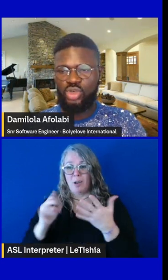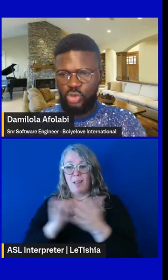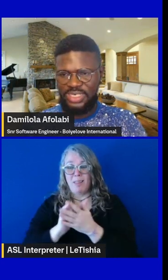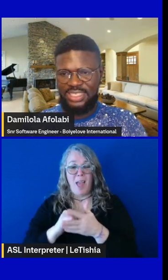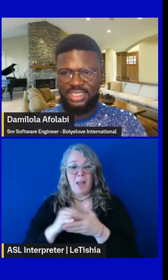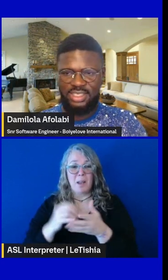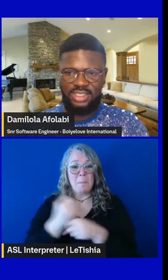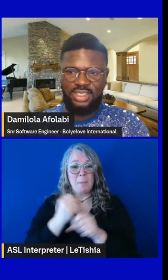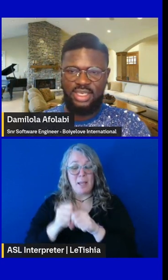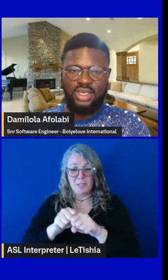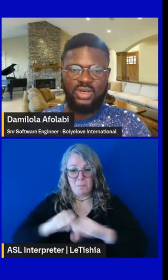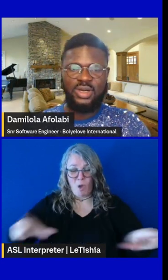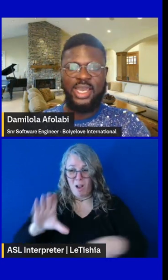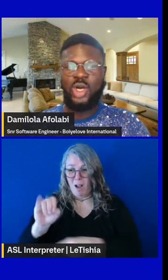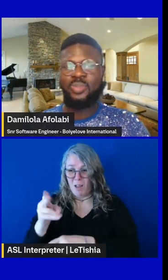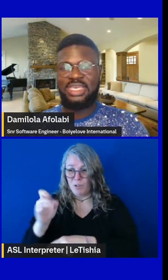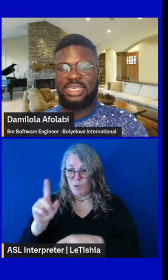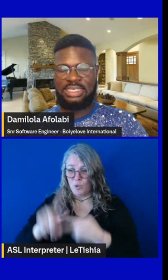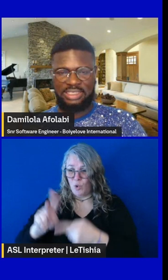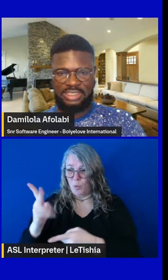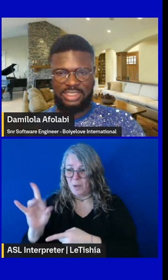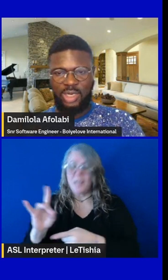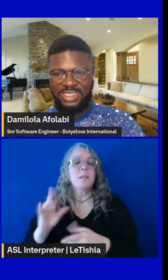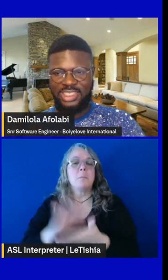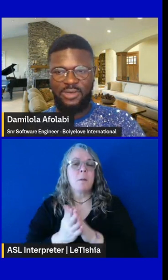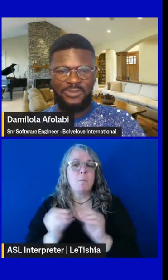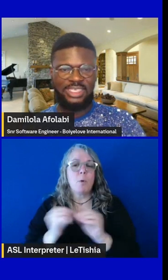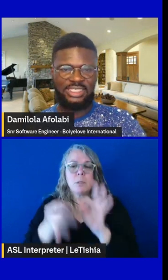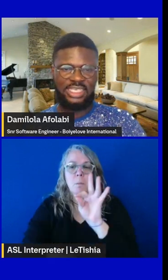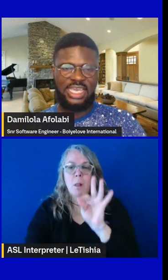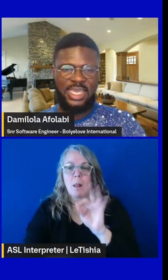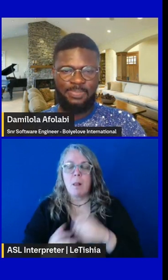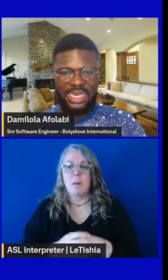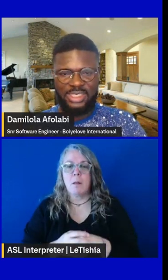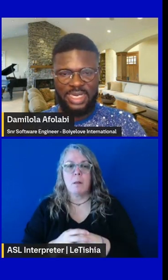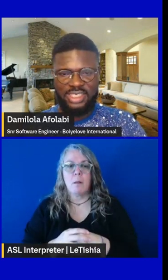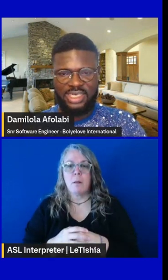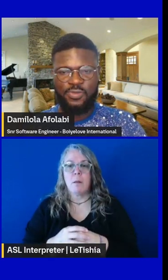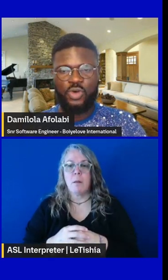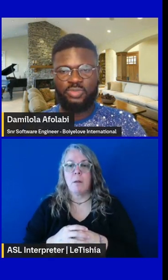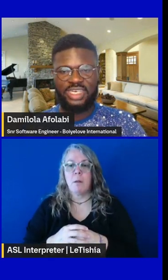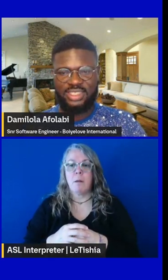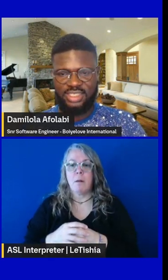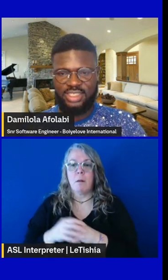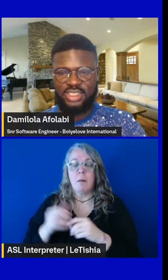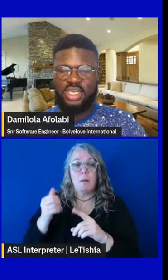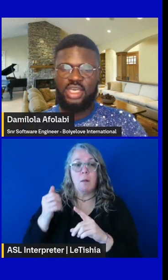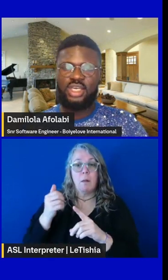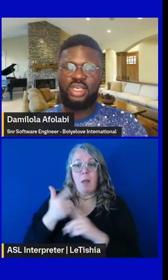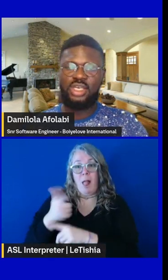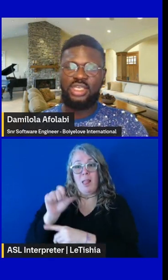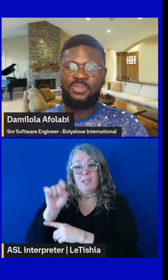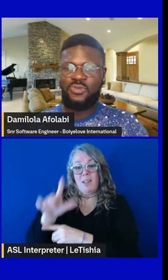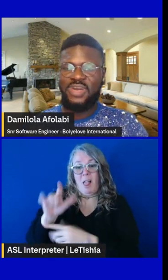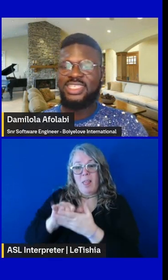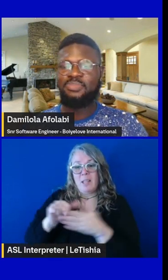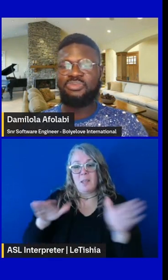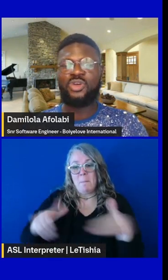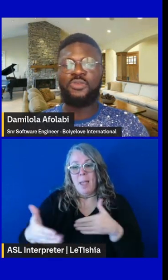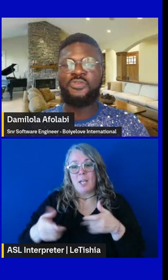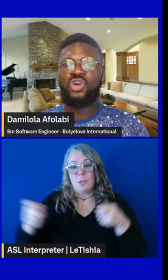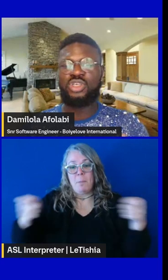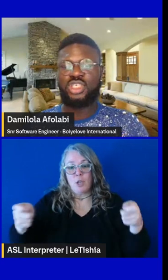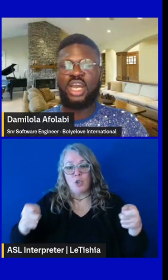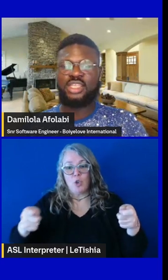on Kubernetes. Helm itself is a package manager for Kubernetes that provides